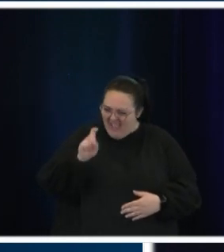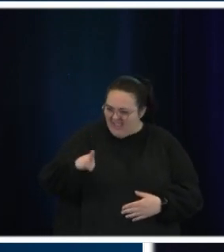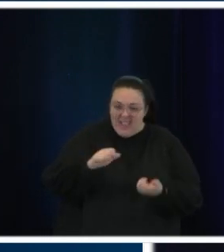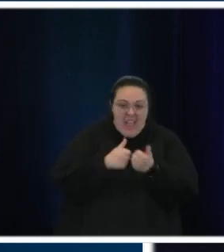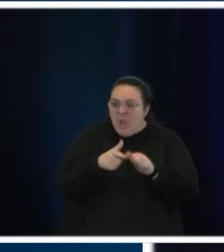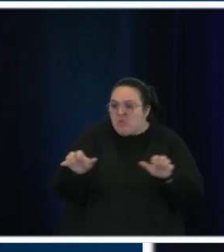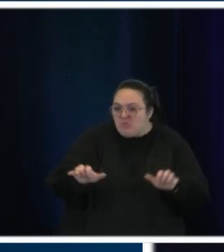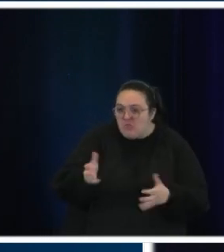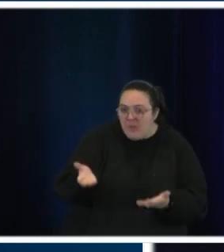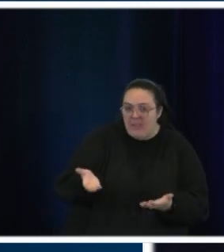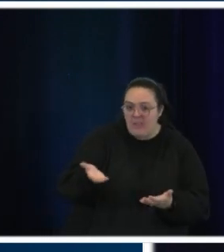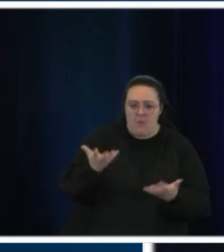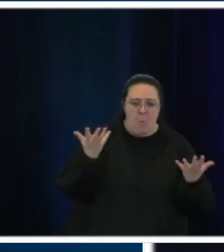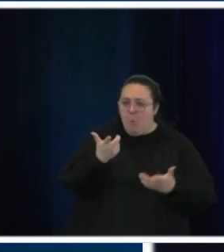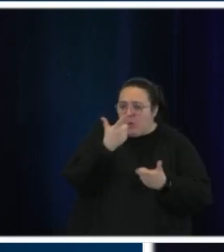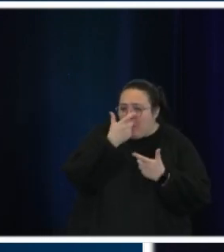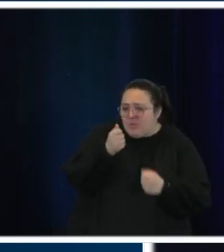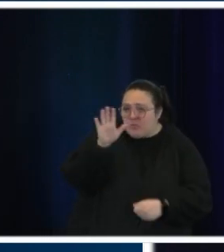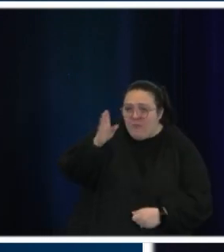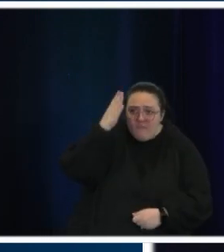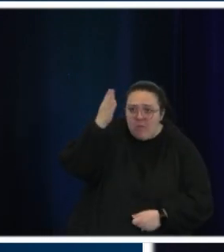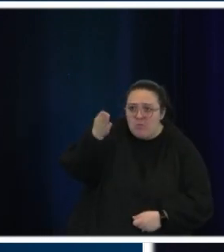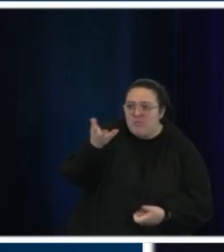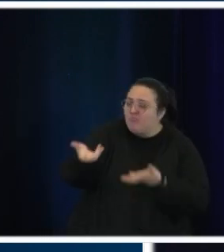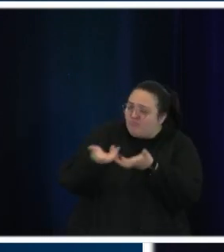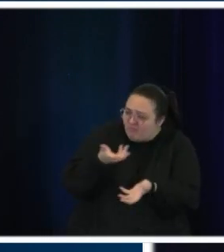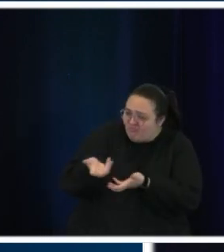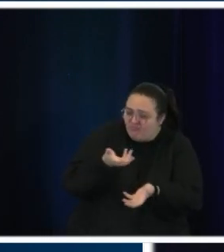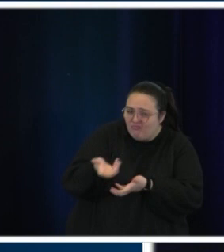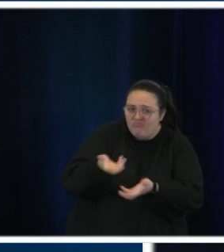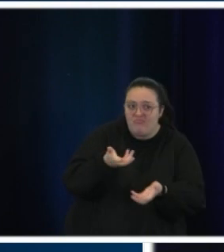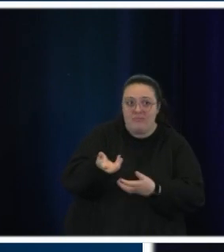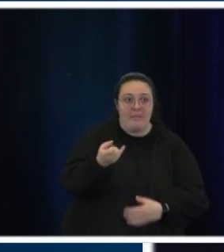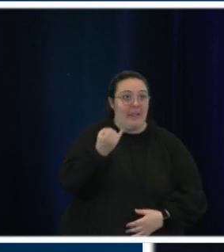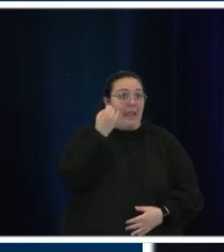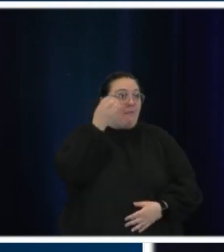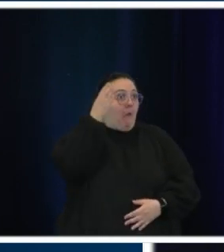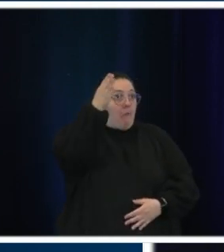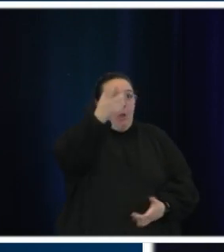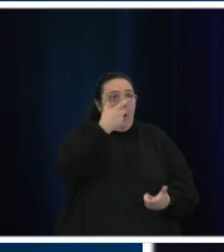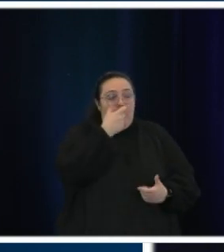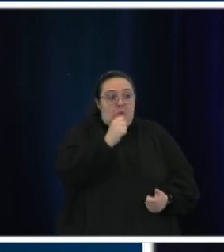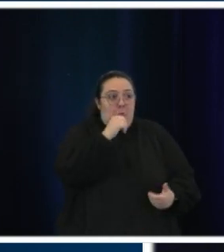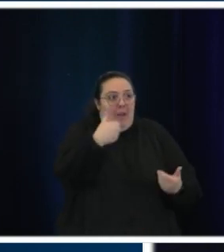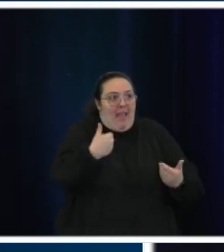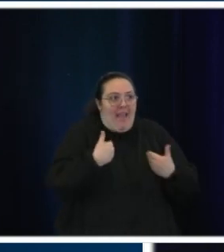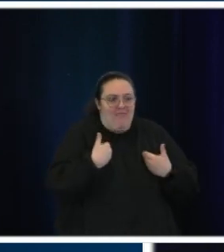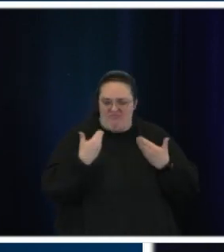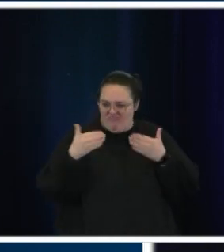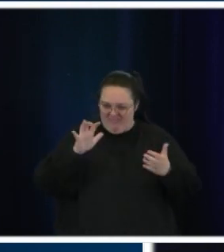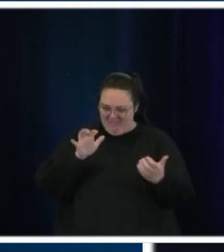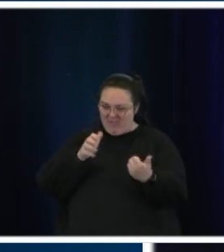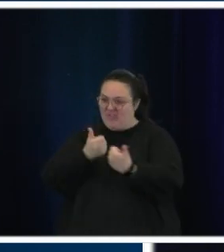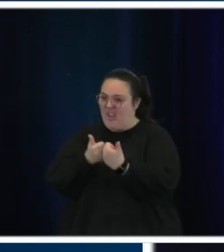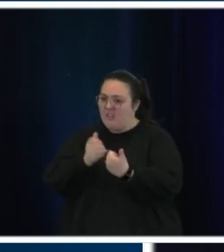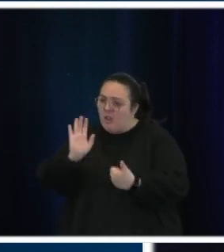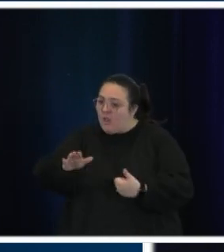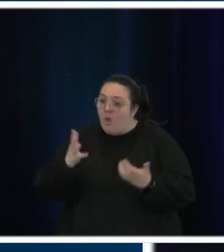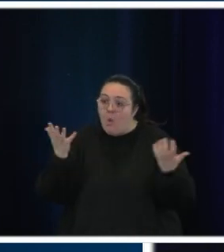Ask them what they're interested in their future. And if they don't have an interest, challenge them. Well, what do you like